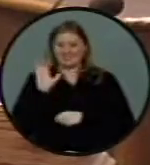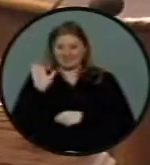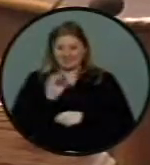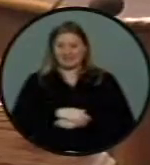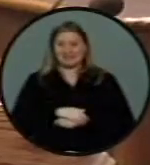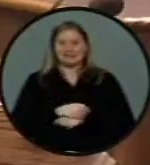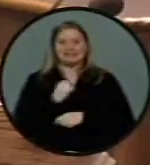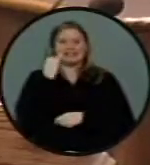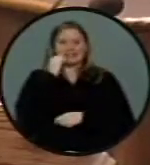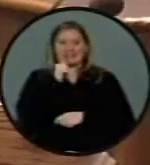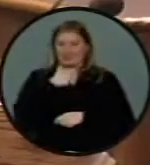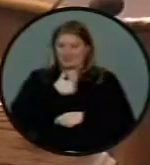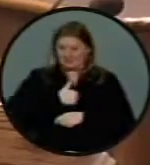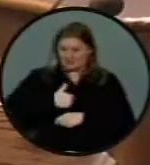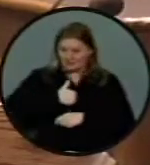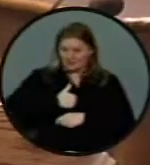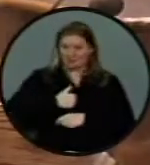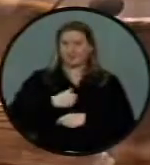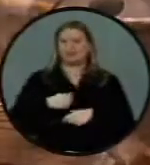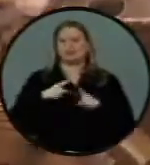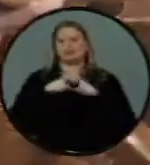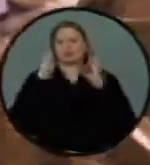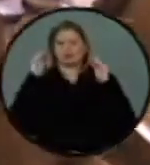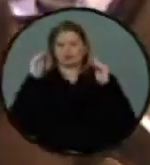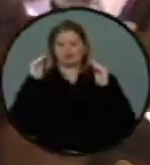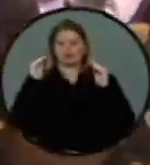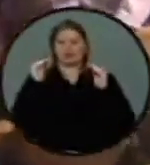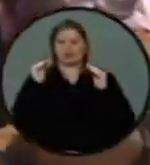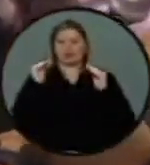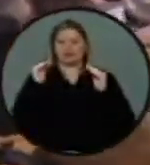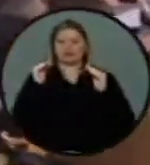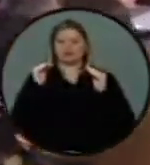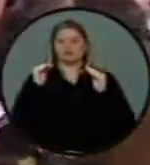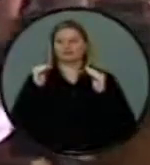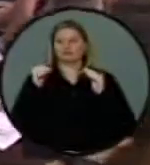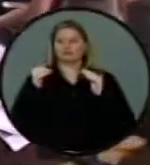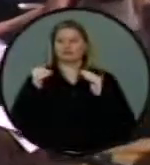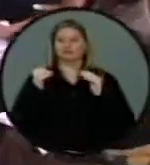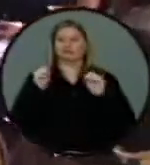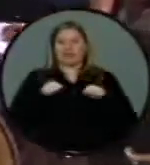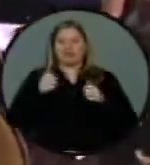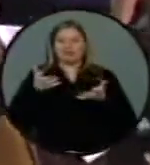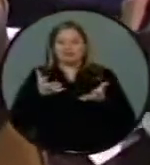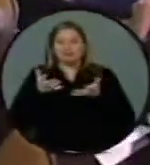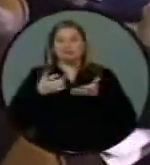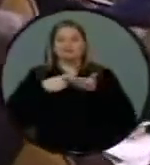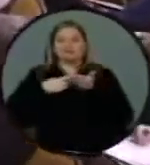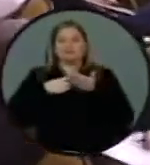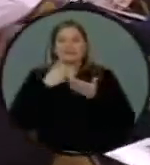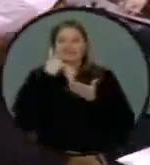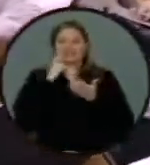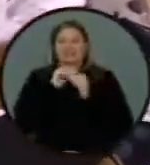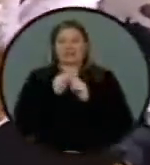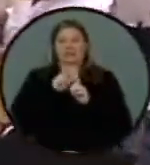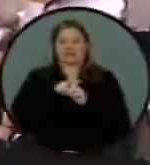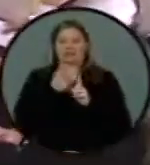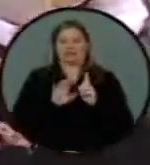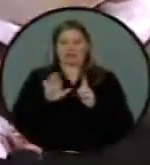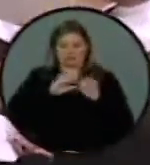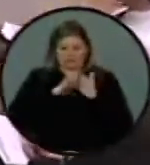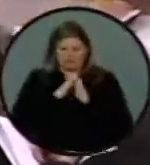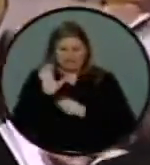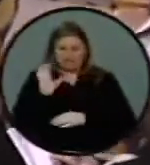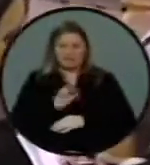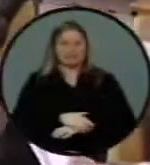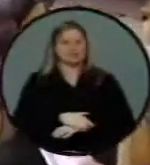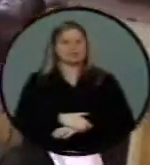the extent that they don't, I apologize, but perhaps there would be opportunities in conversation to look for parallels or where things fit or where they